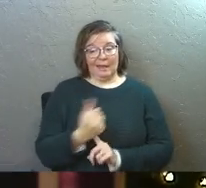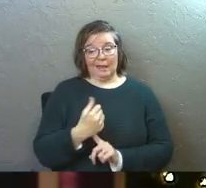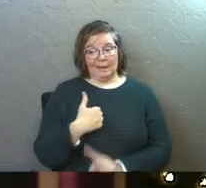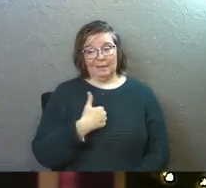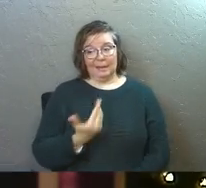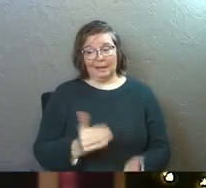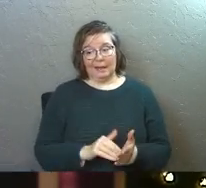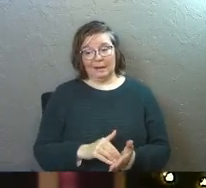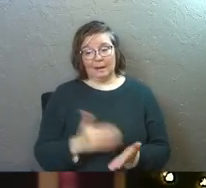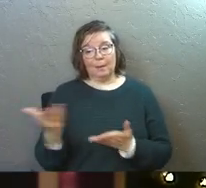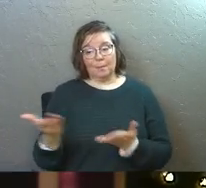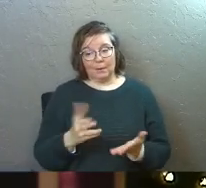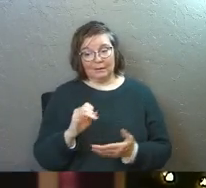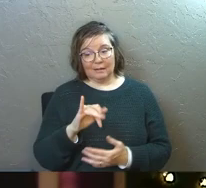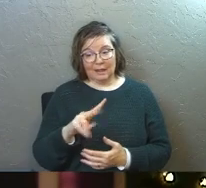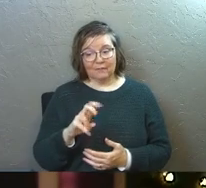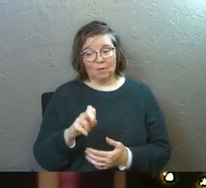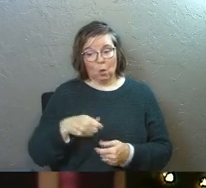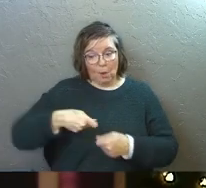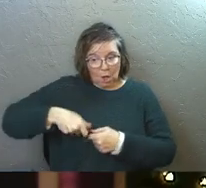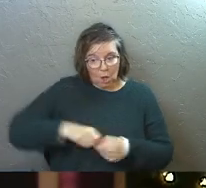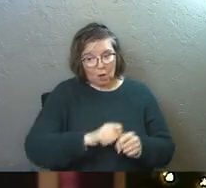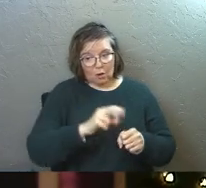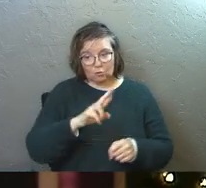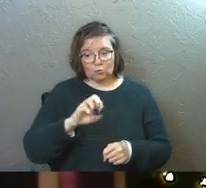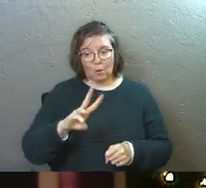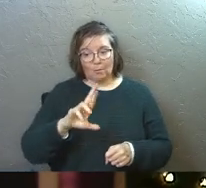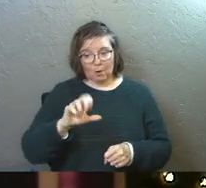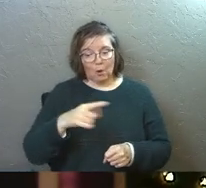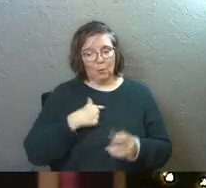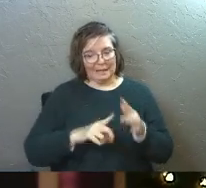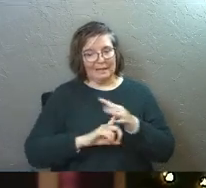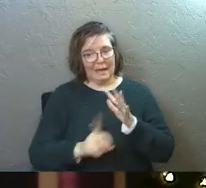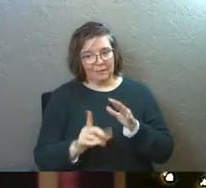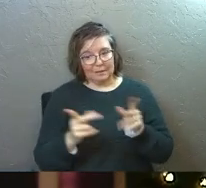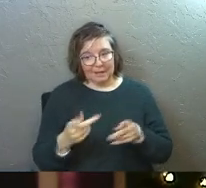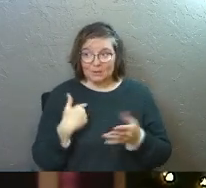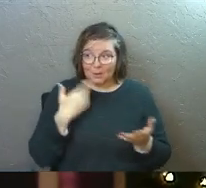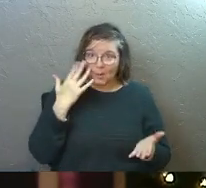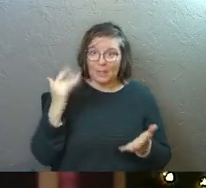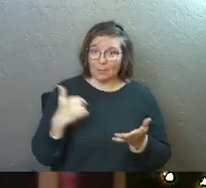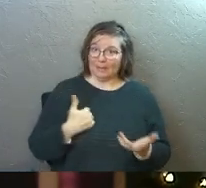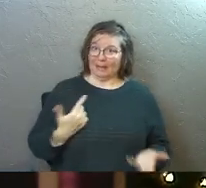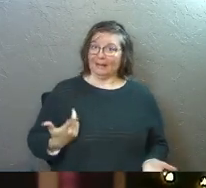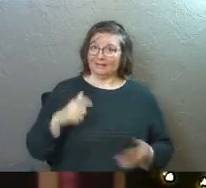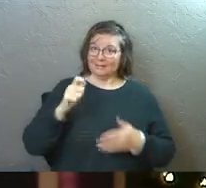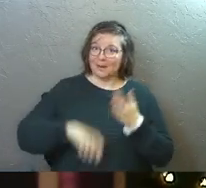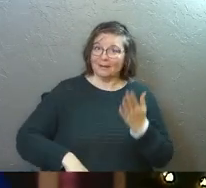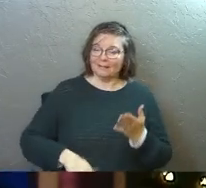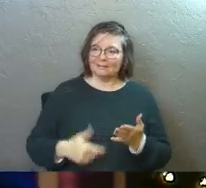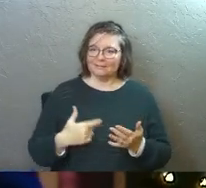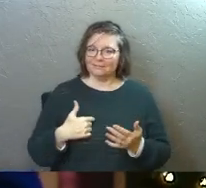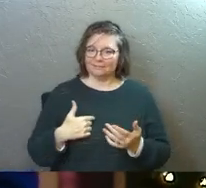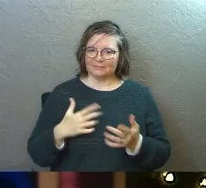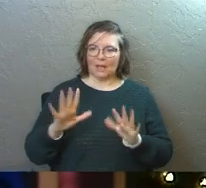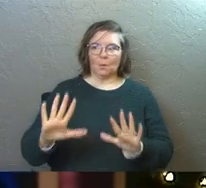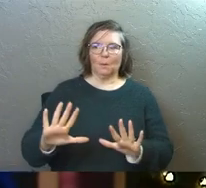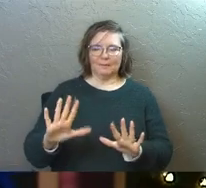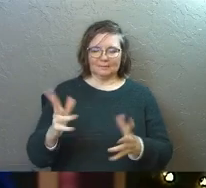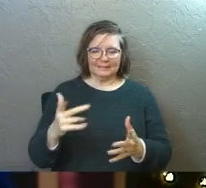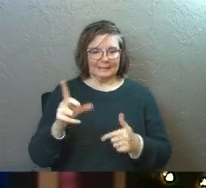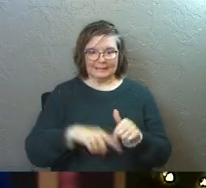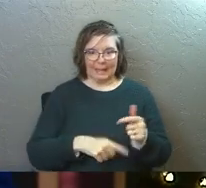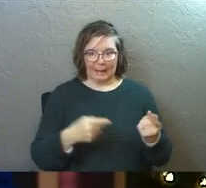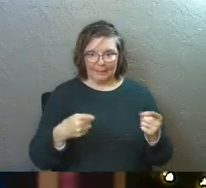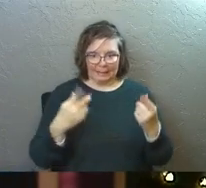again. Bring some olive oil and a crowbar. We can get out this place. You know what I mean? Like trying to make a way out. Like, hold on, man.